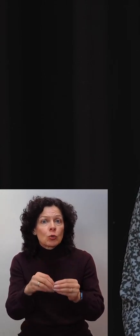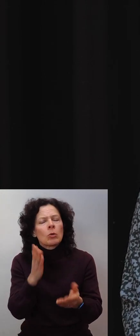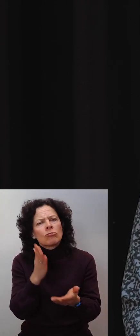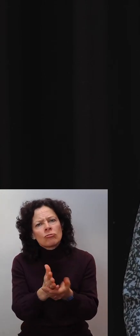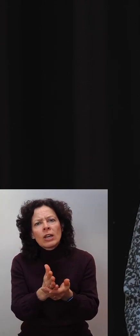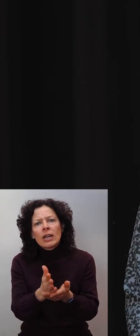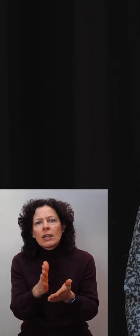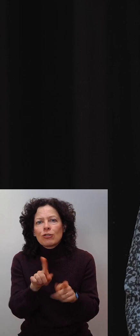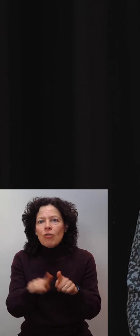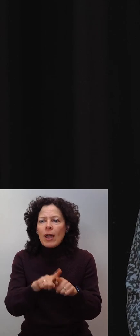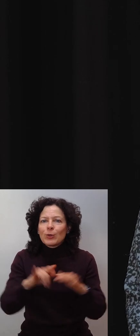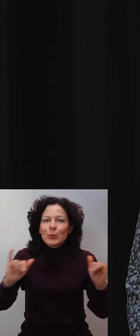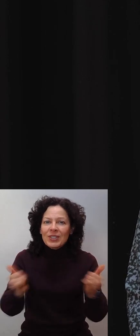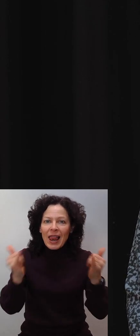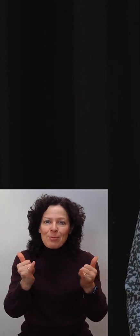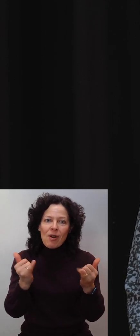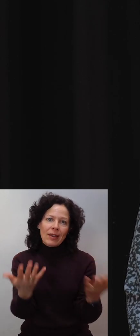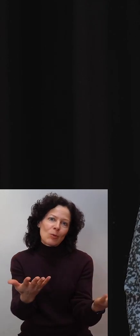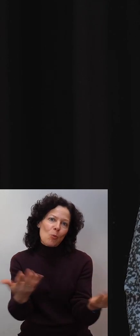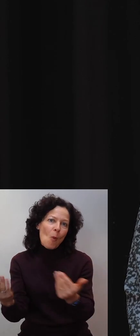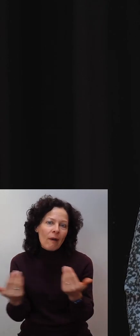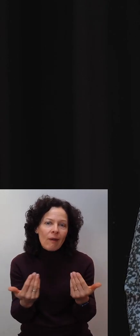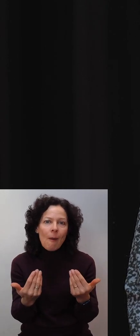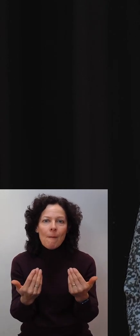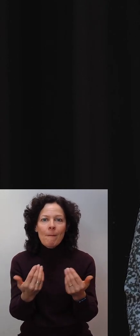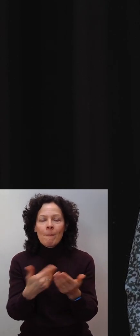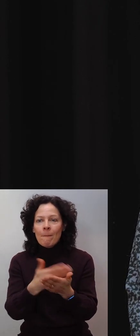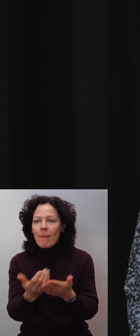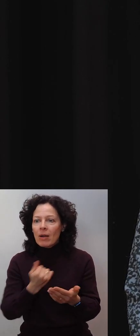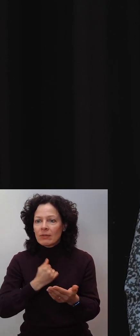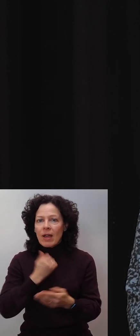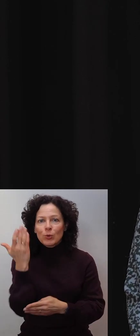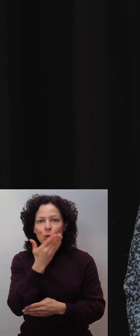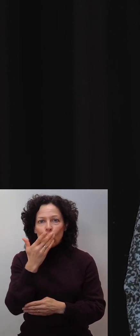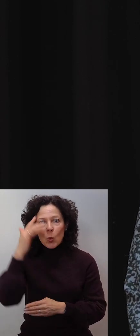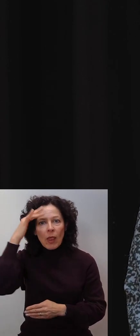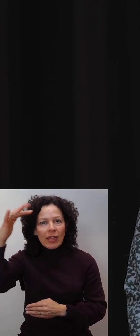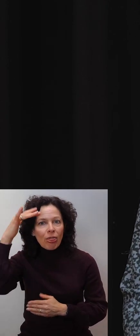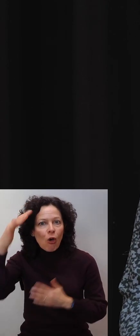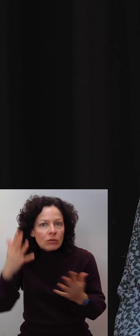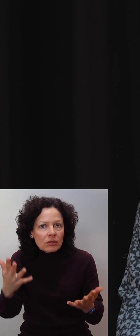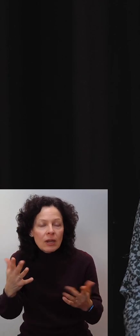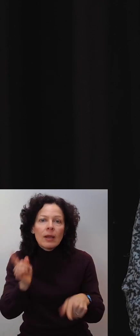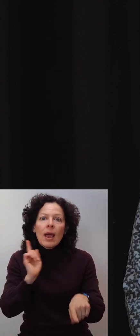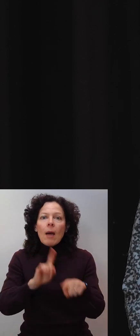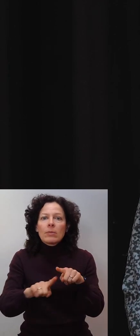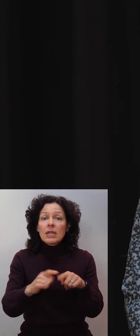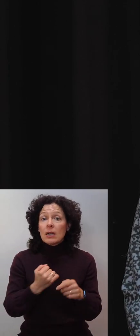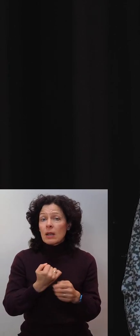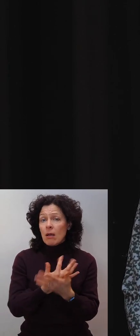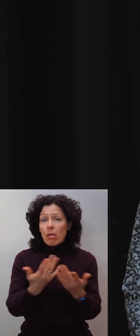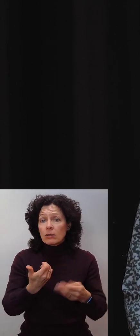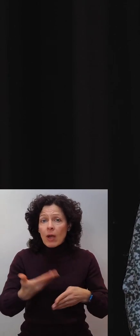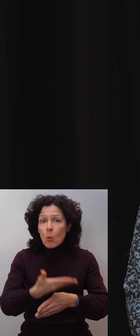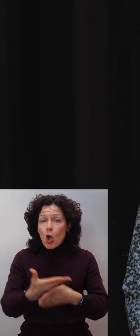try and embrace and celebrate as part of our school ethos. And particularly a lot of our work we've